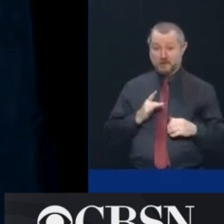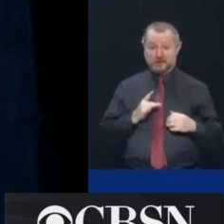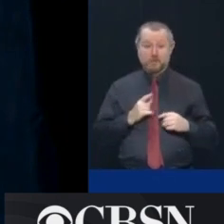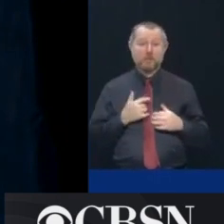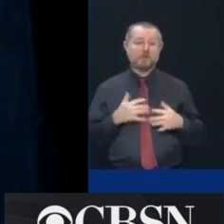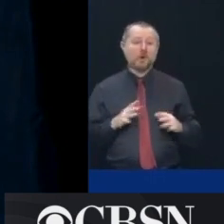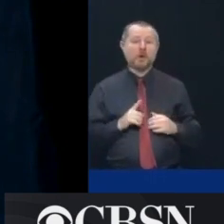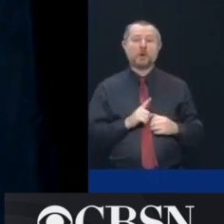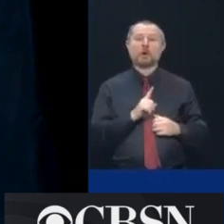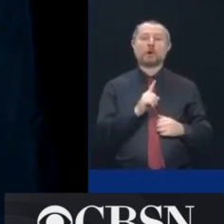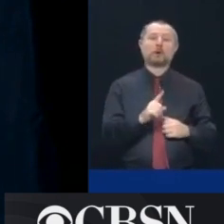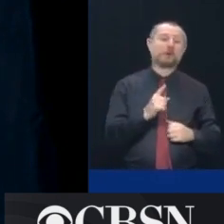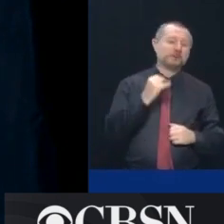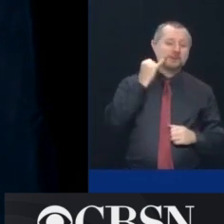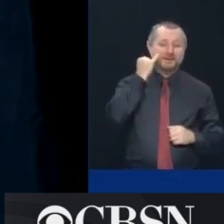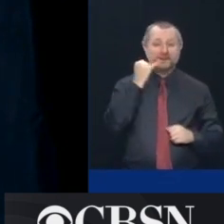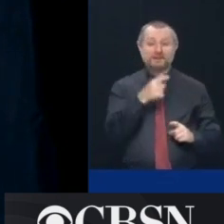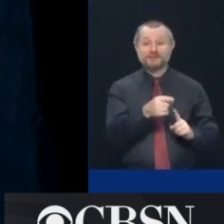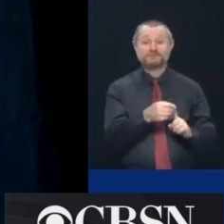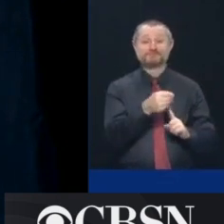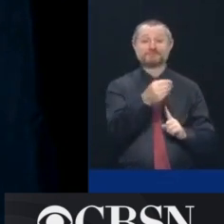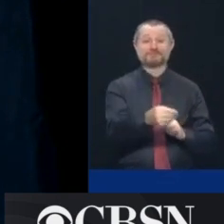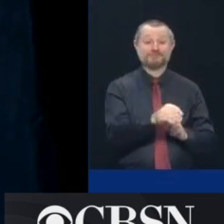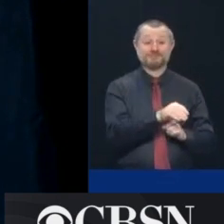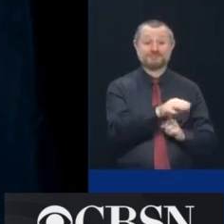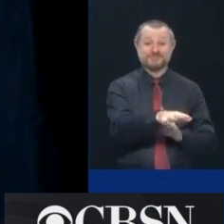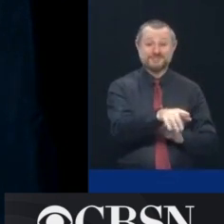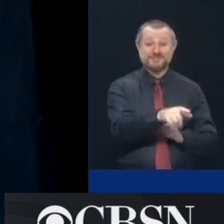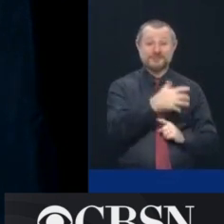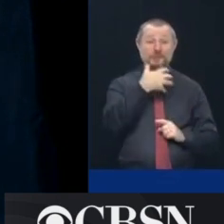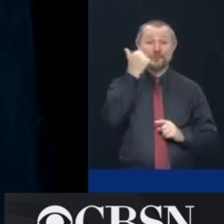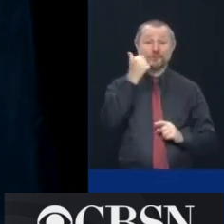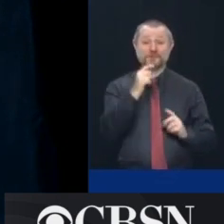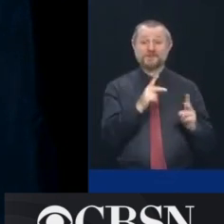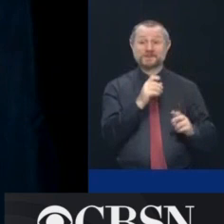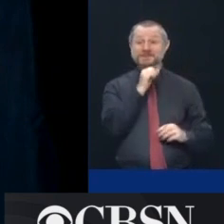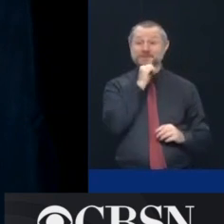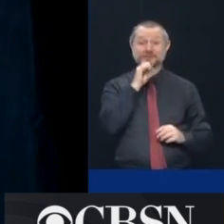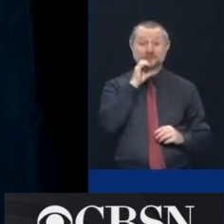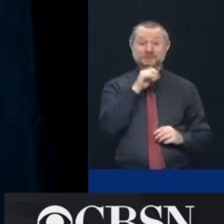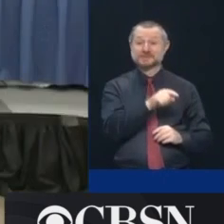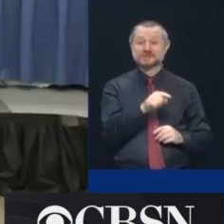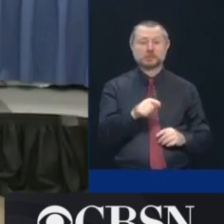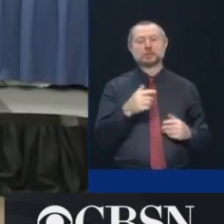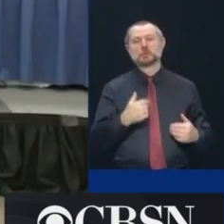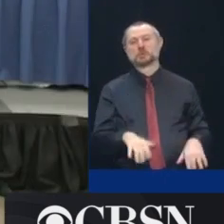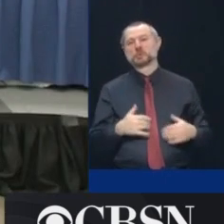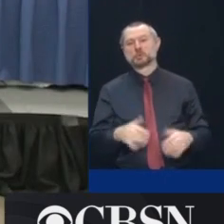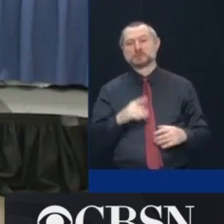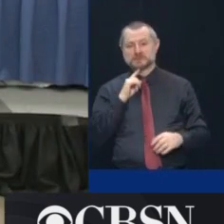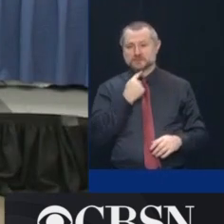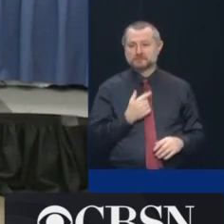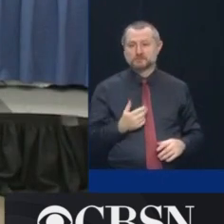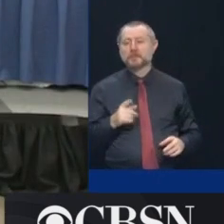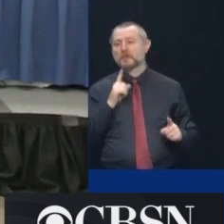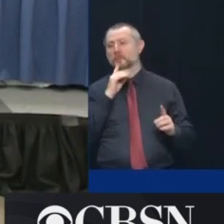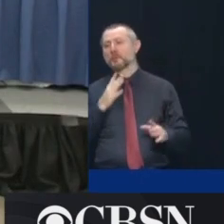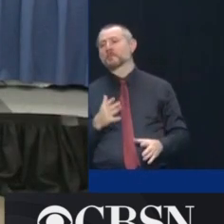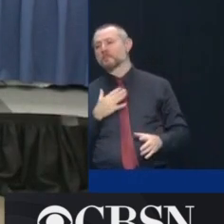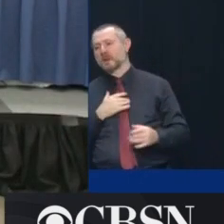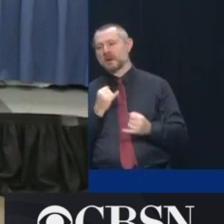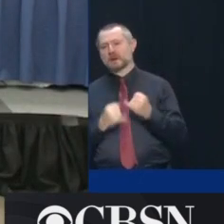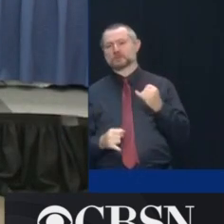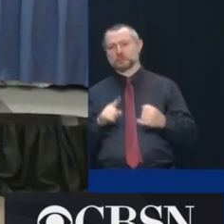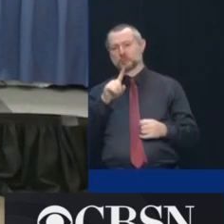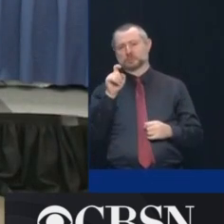whom, if they get infected, it's a real problem, like a senior citizen. Last one, Governor. You mentioned today